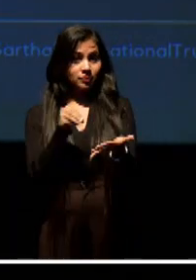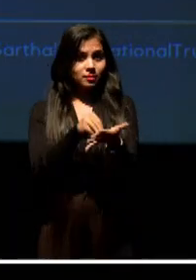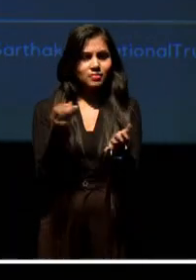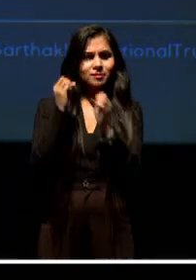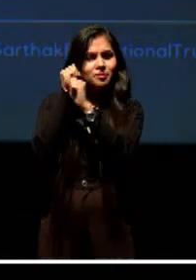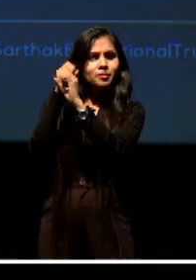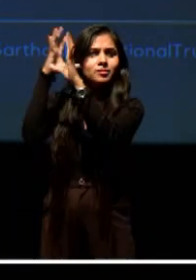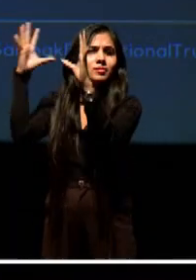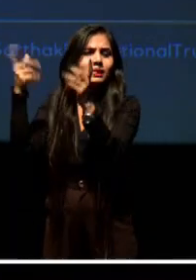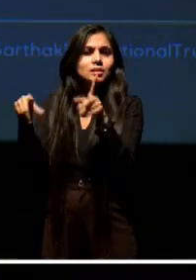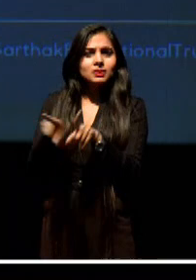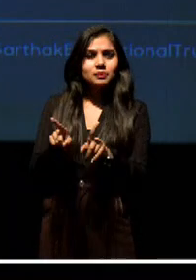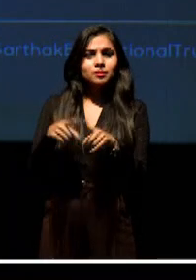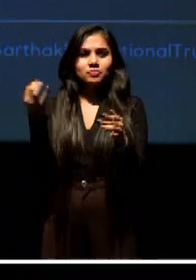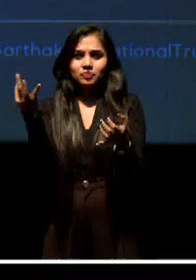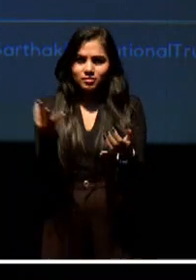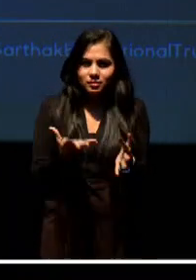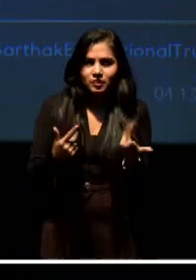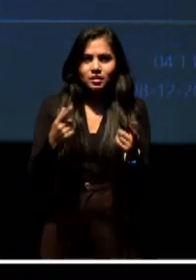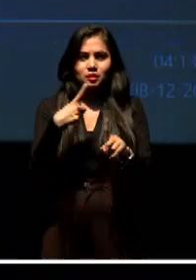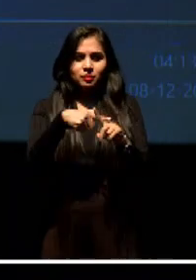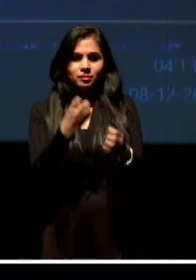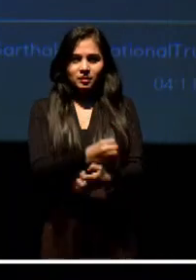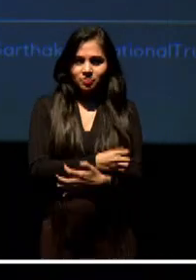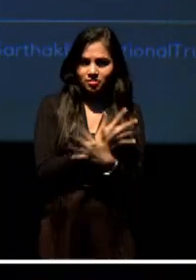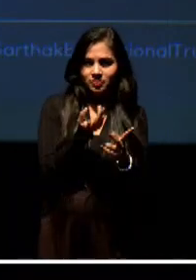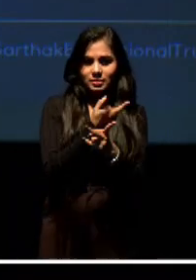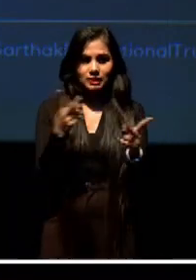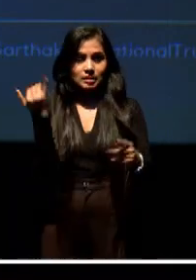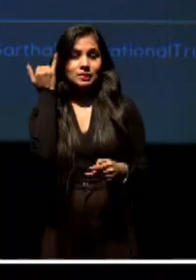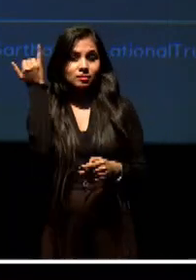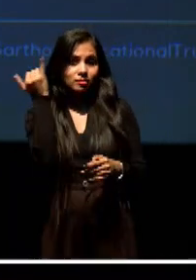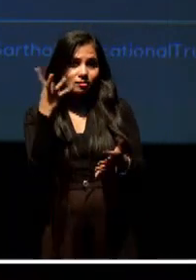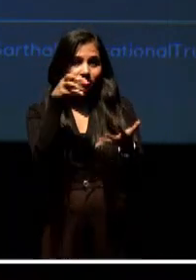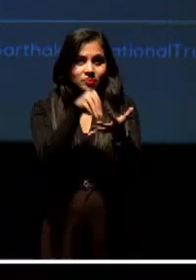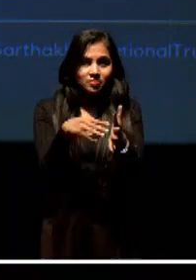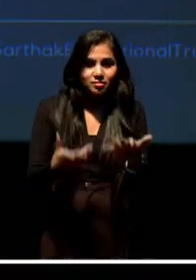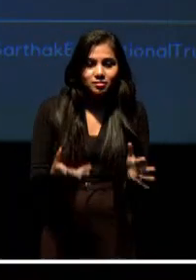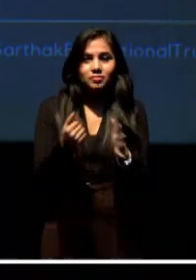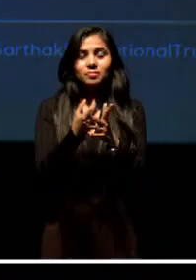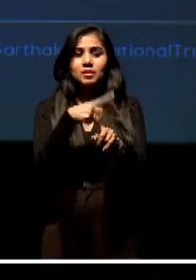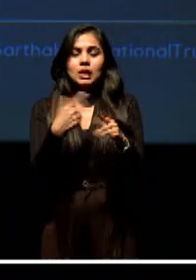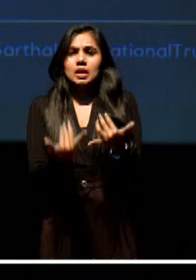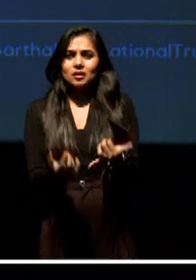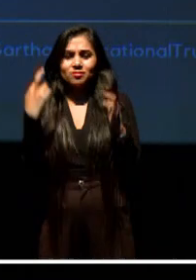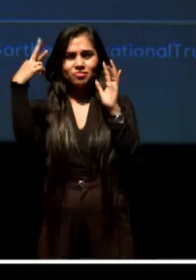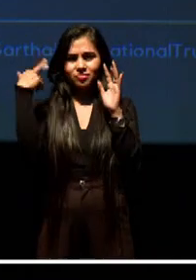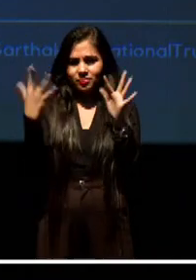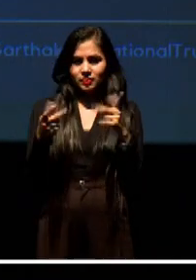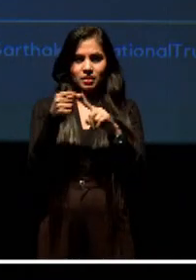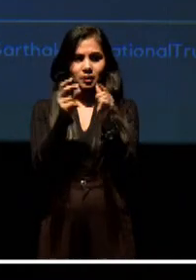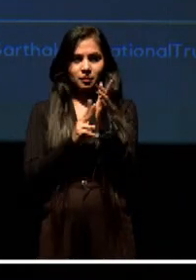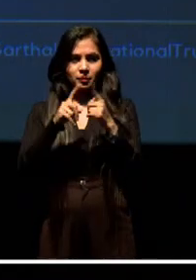imagine, innovate and inspire, but also the idea is to implement it. Now, for that reason, the panel that I have